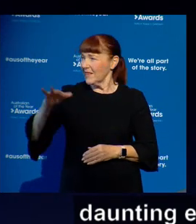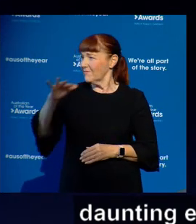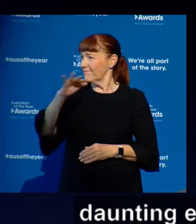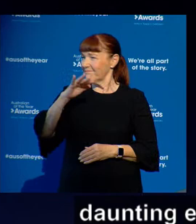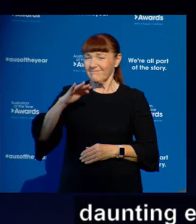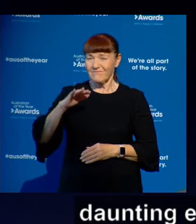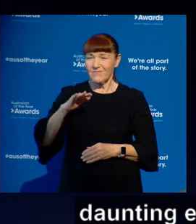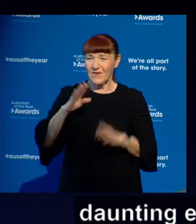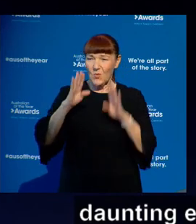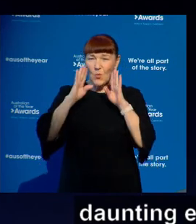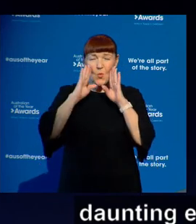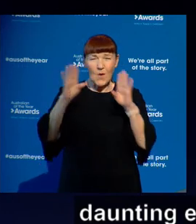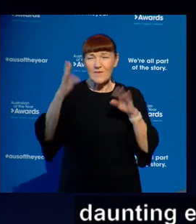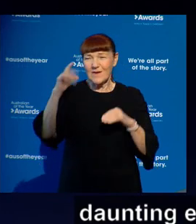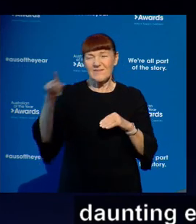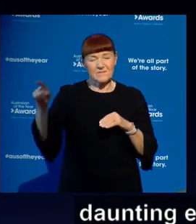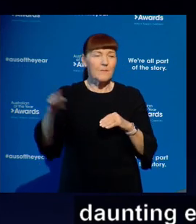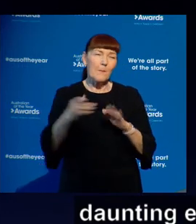wonderful country.